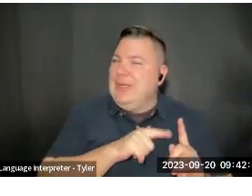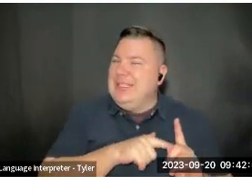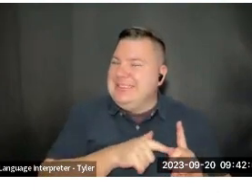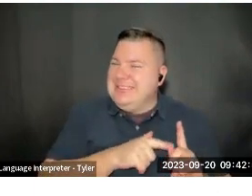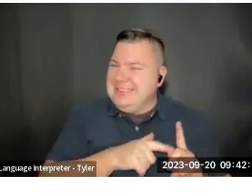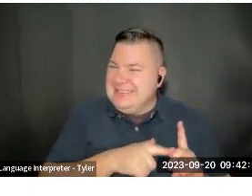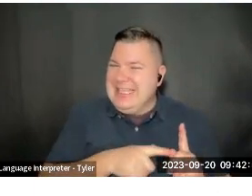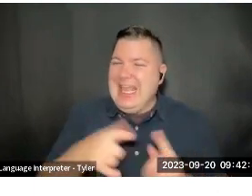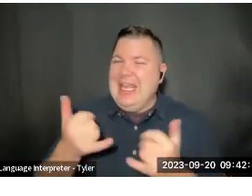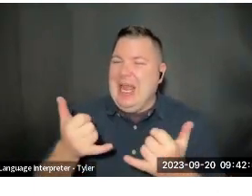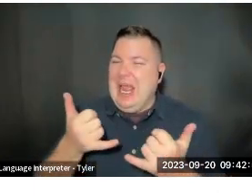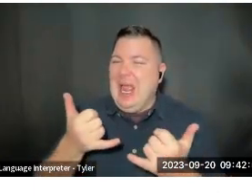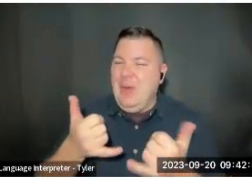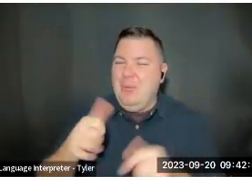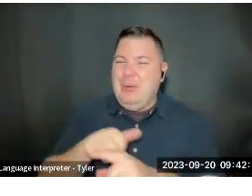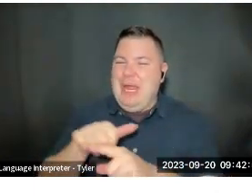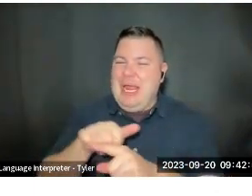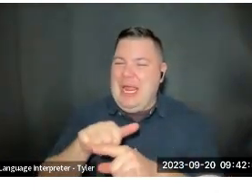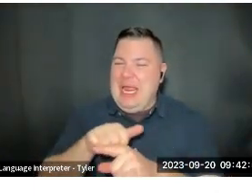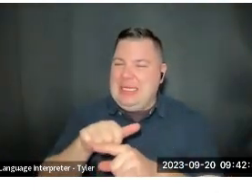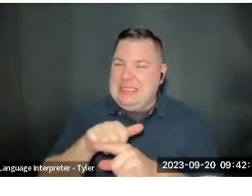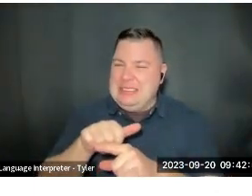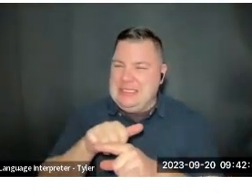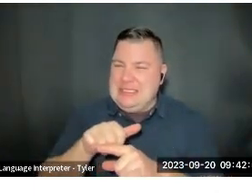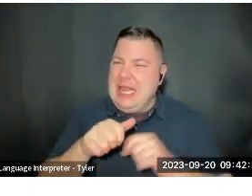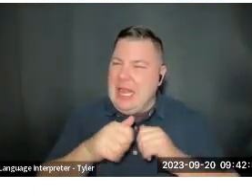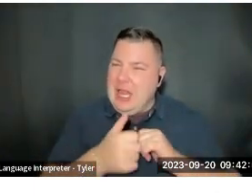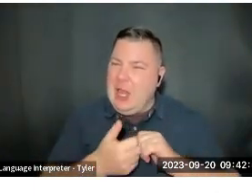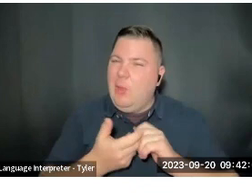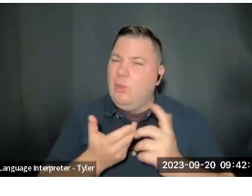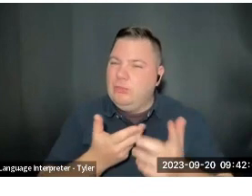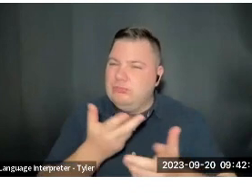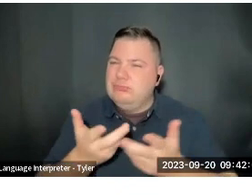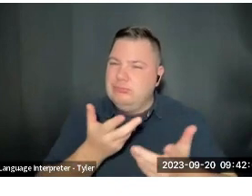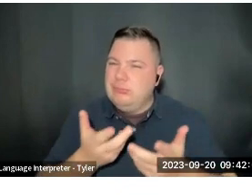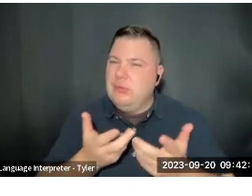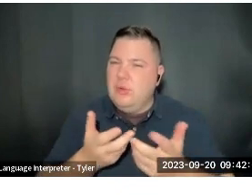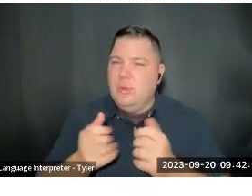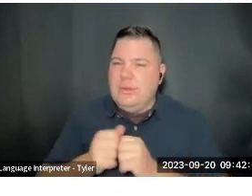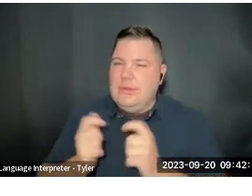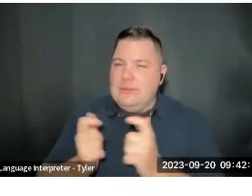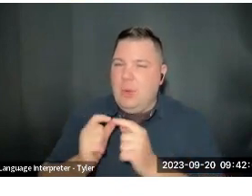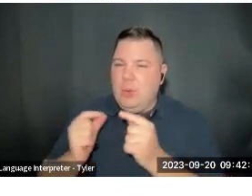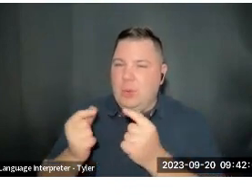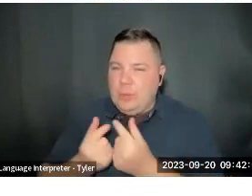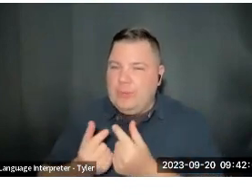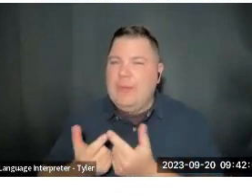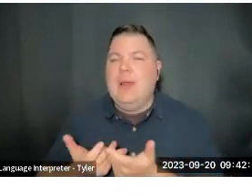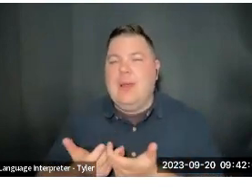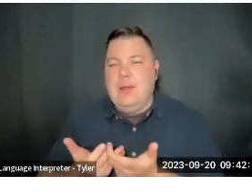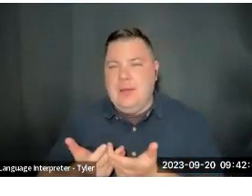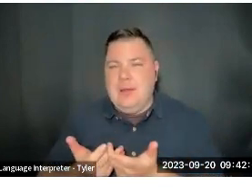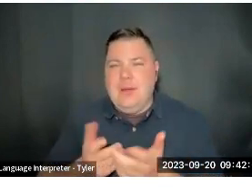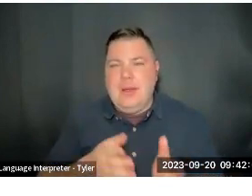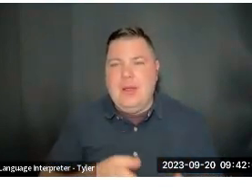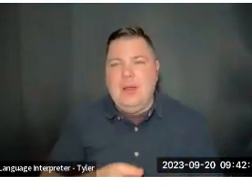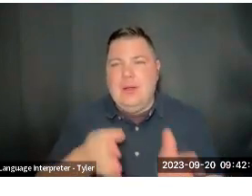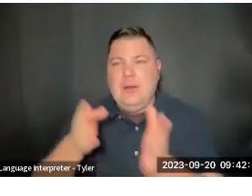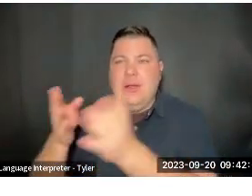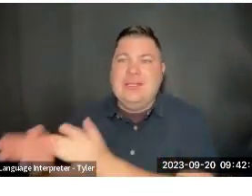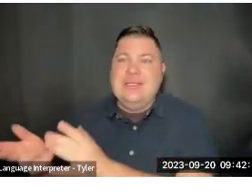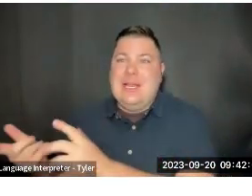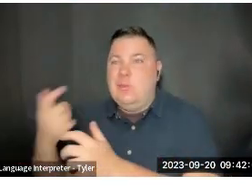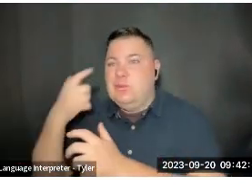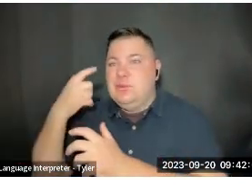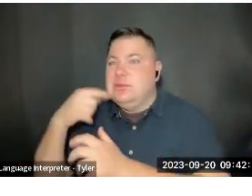practice working through a scenario with your small group. And then we move into crisis.